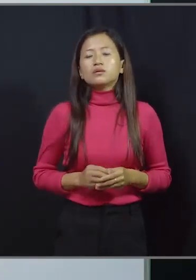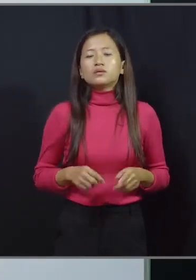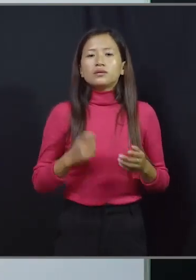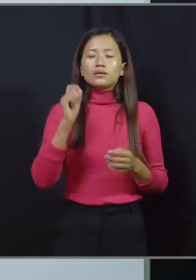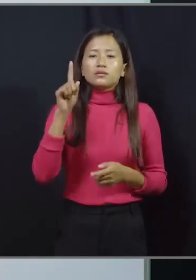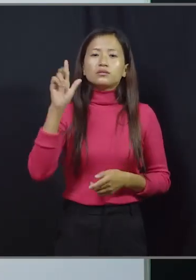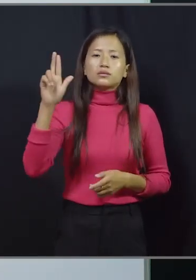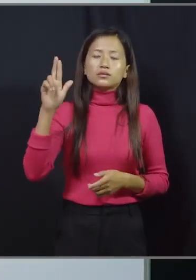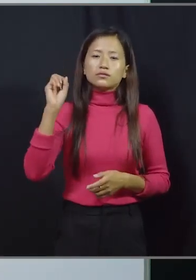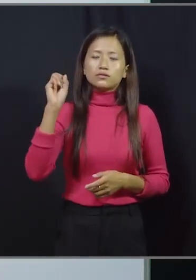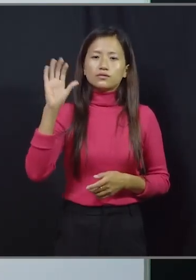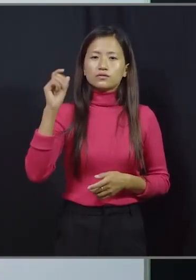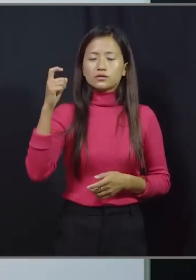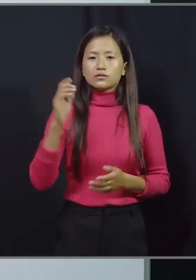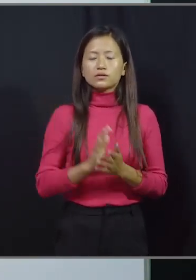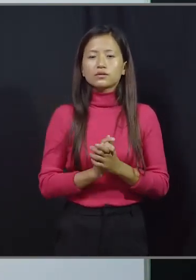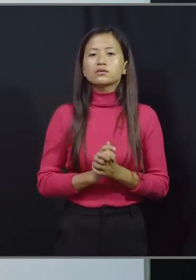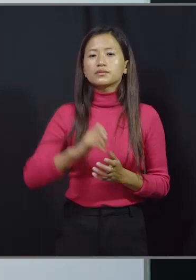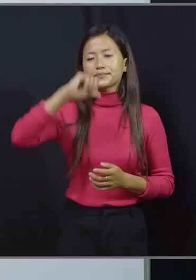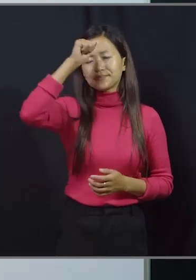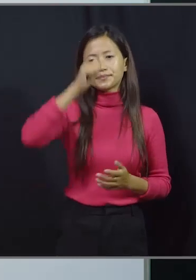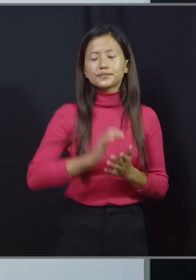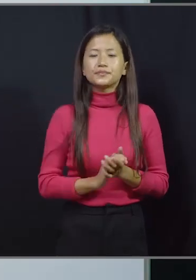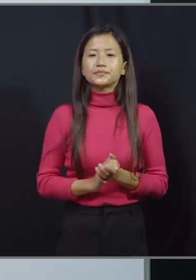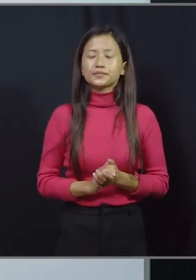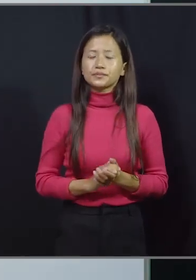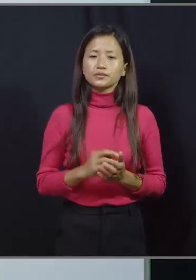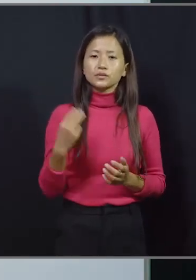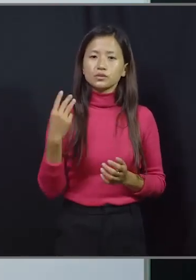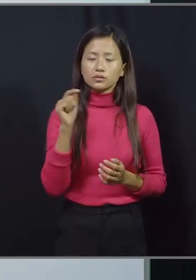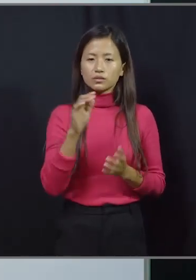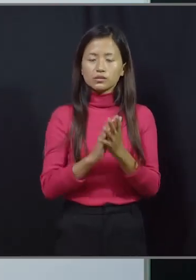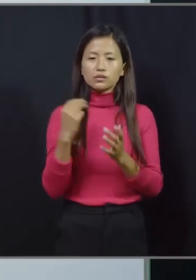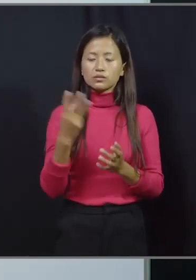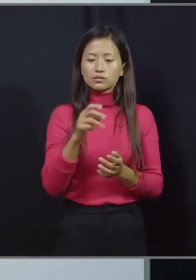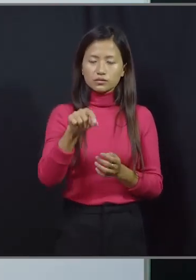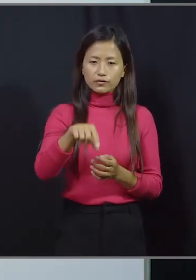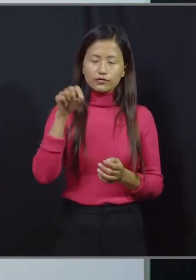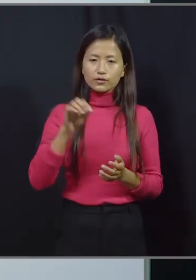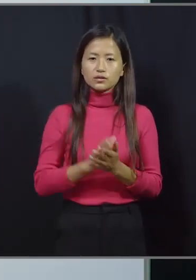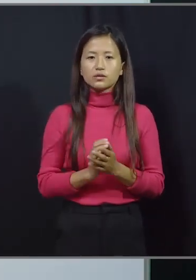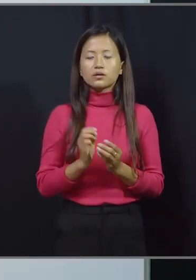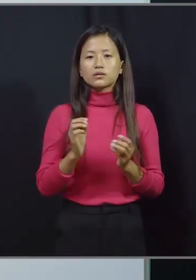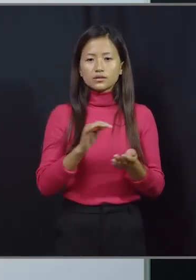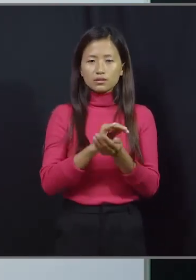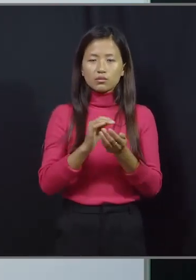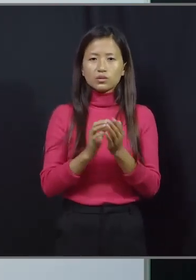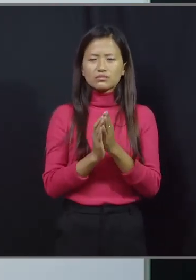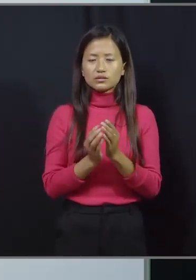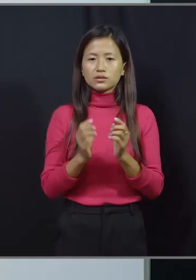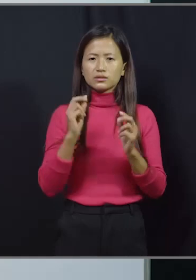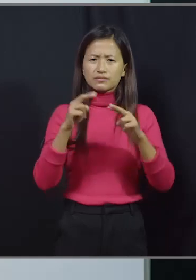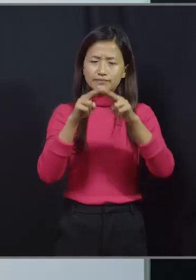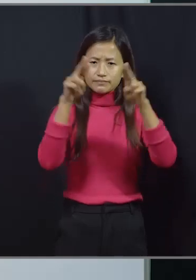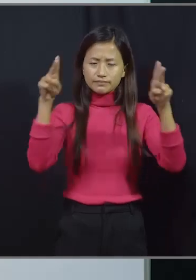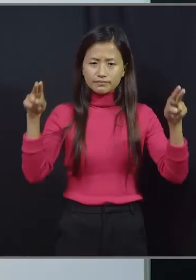of 1857 in the National Archives of India. You will also find the sources in the Commonwealth Relation Office,